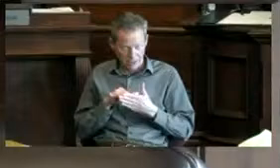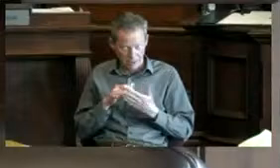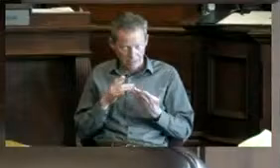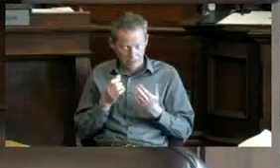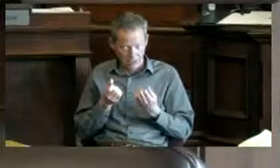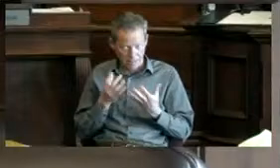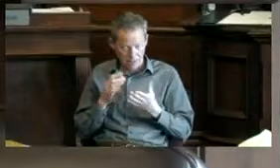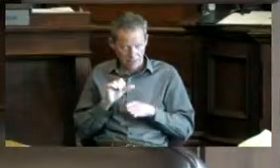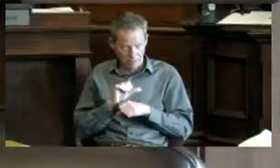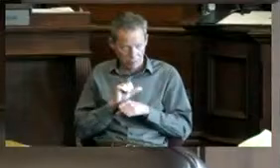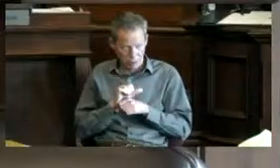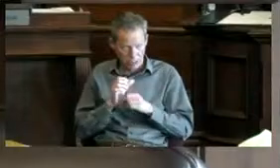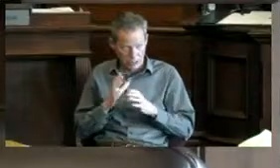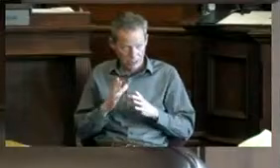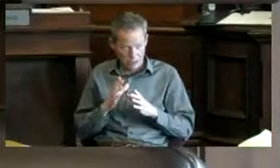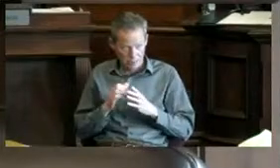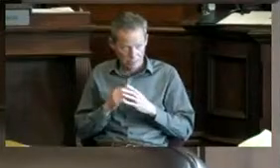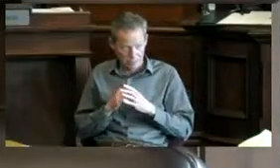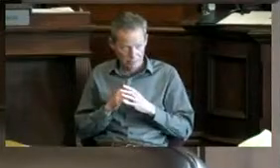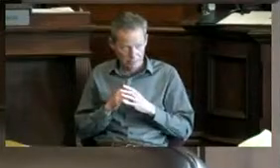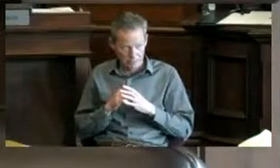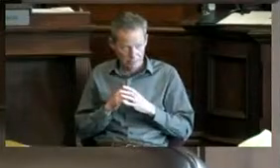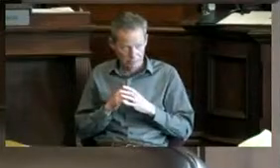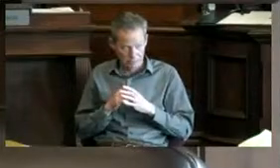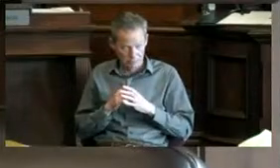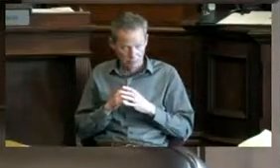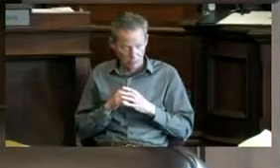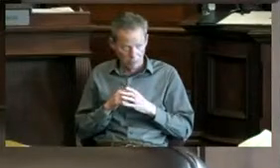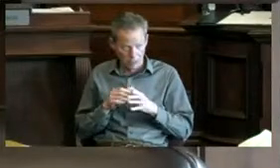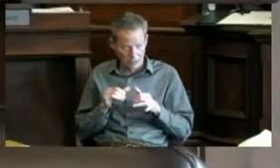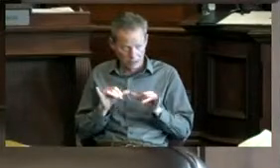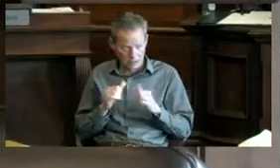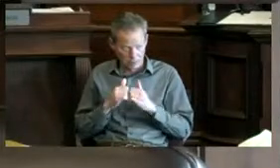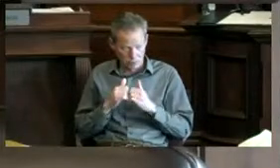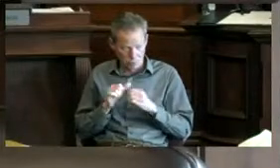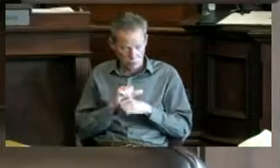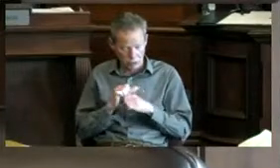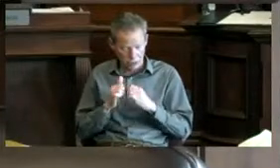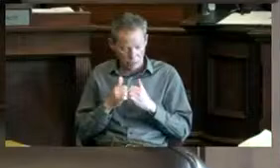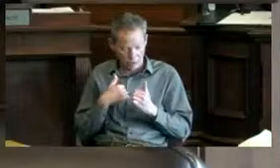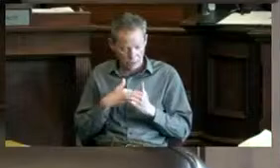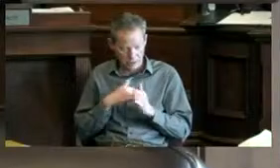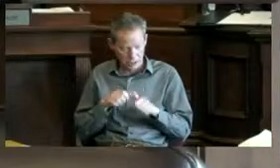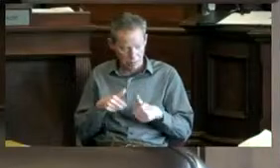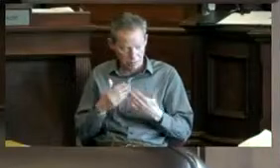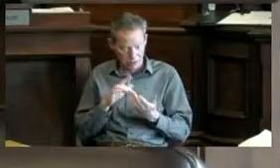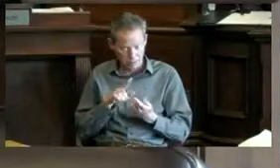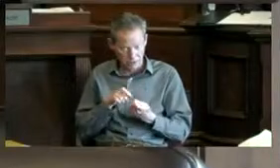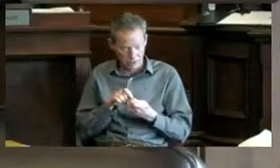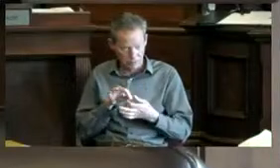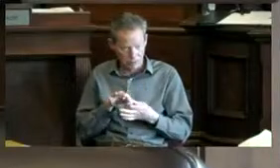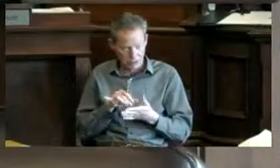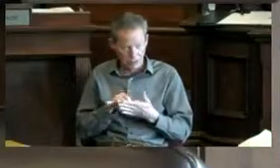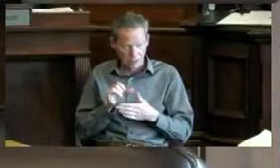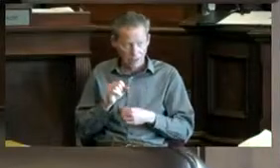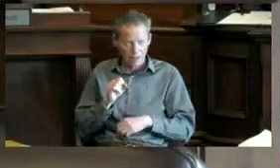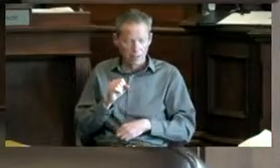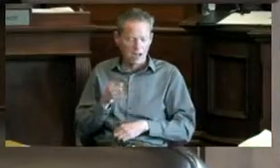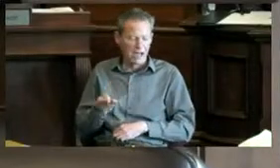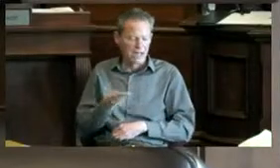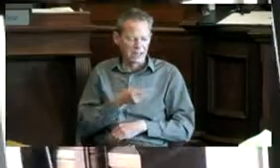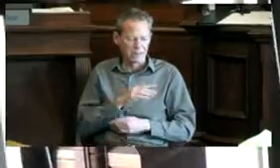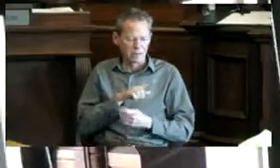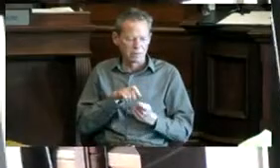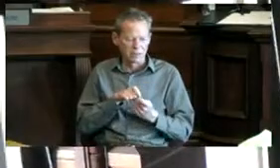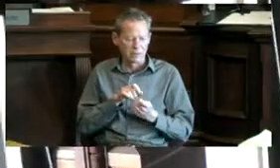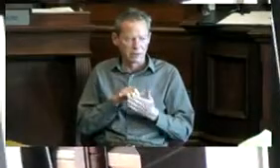many employees did you obtain from that, or were they still with us? Can you provide details on that, please? Yeah, absolutely. We can get you the